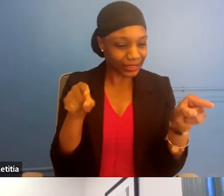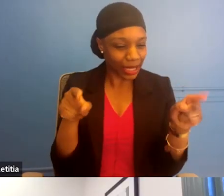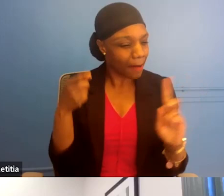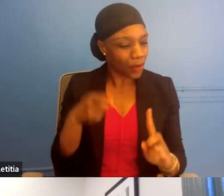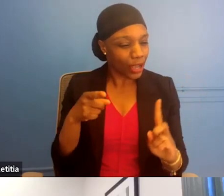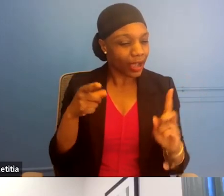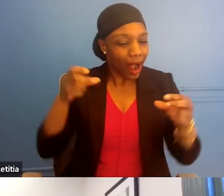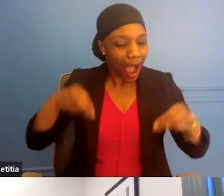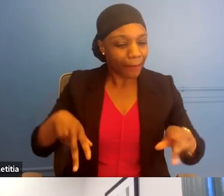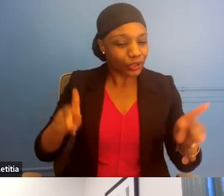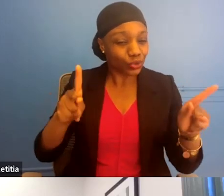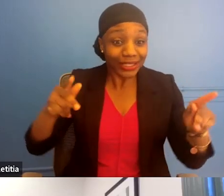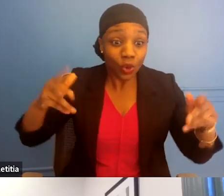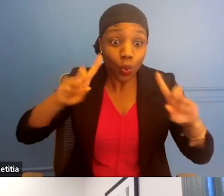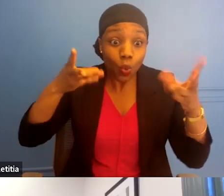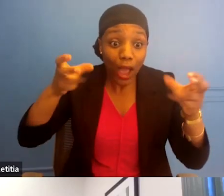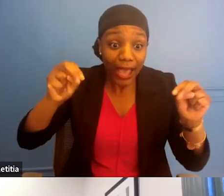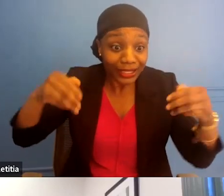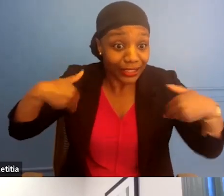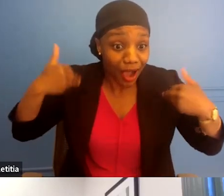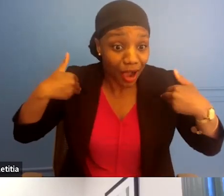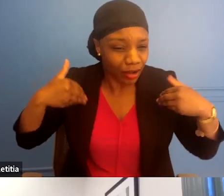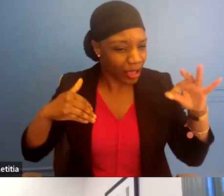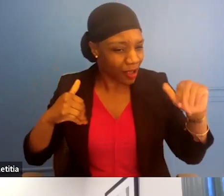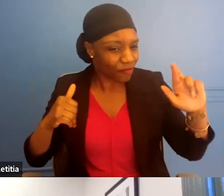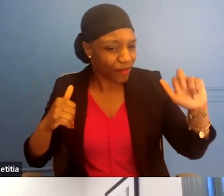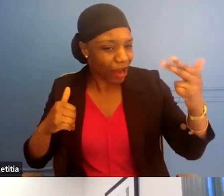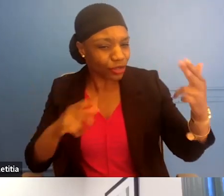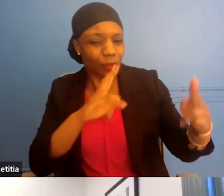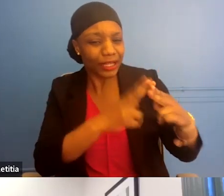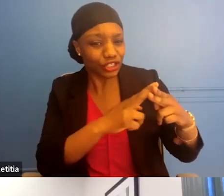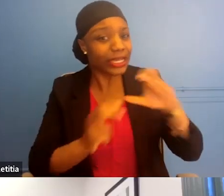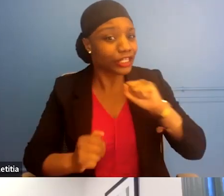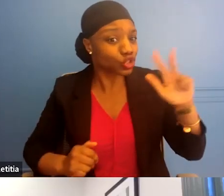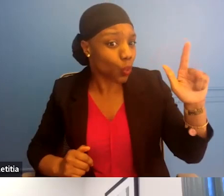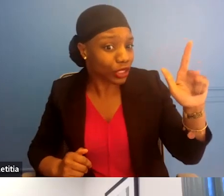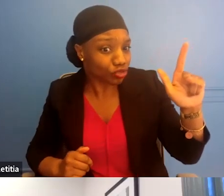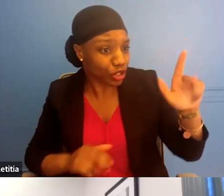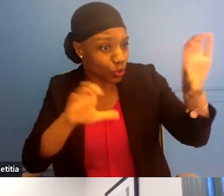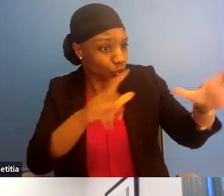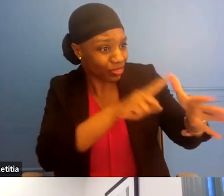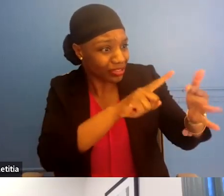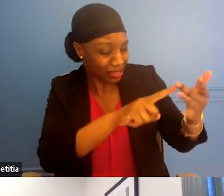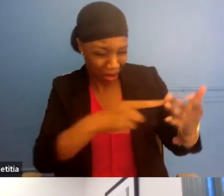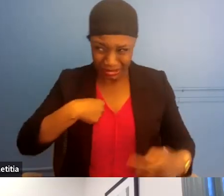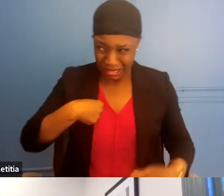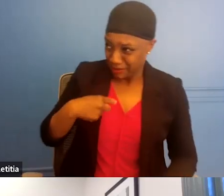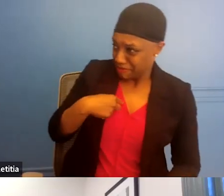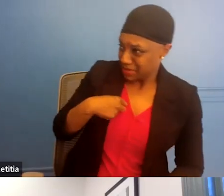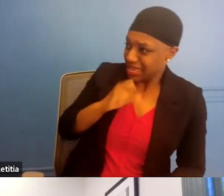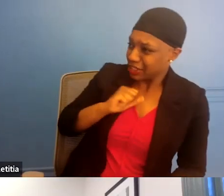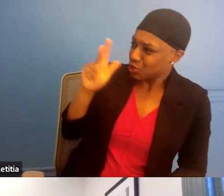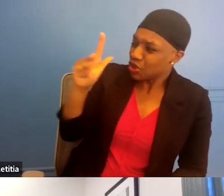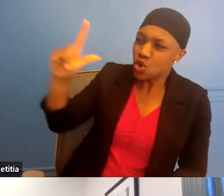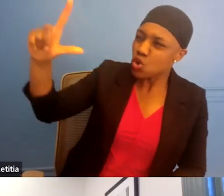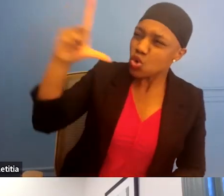age. You know, Farah, you said, you know, at 23, I was doing these things, and I'm thinking to myself, you know, at 23, who's